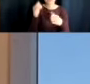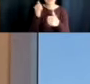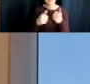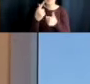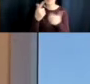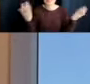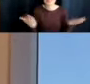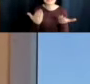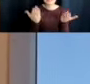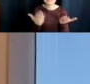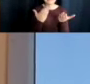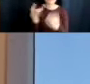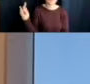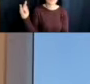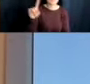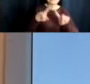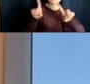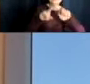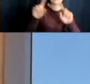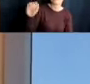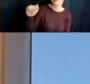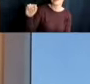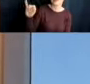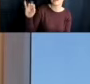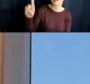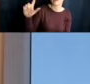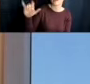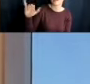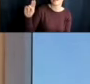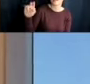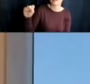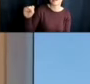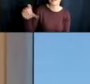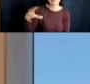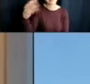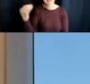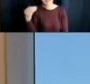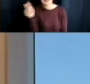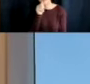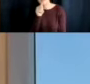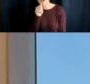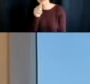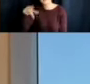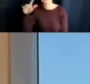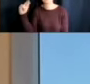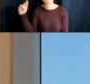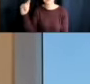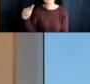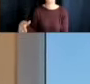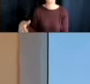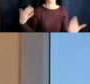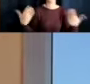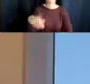our concessionaires, and then also all our general aviation folks. that's all the private planes. Oh my goodness, you're busy. I